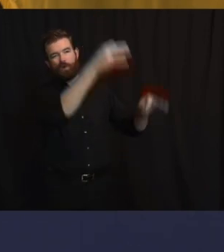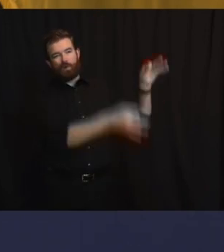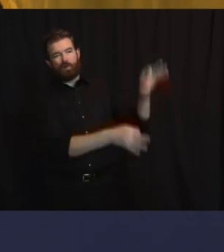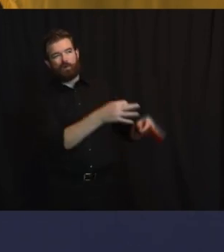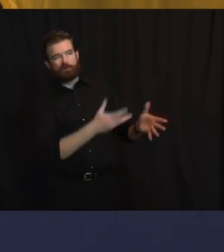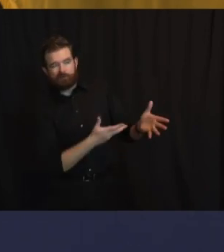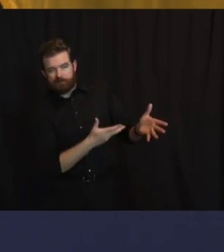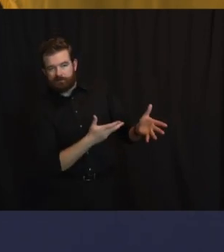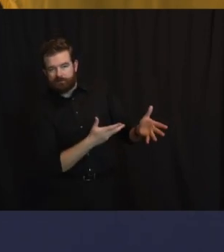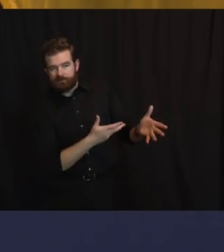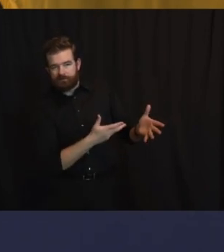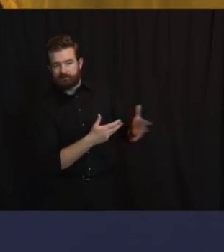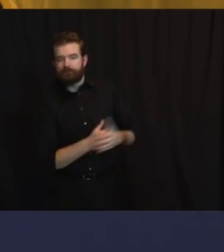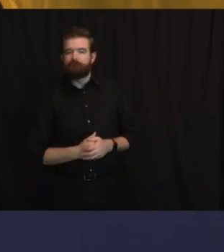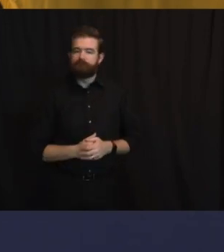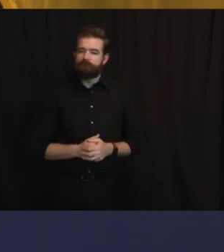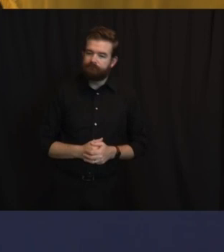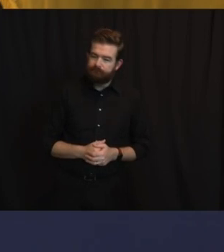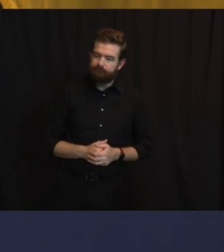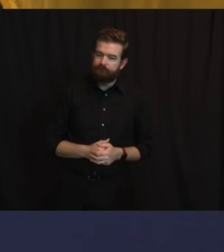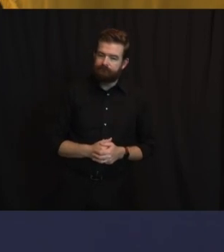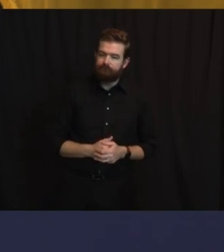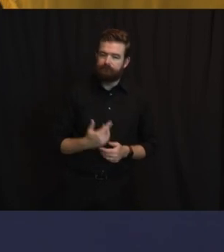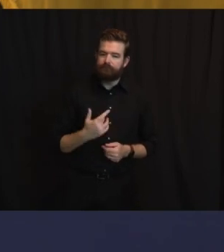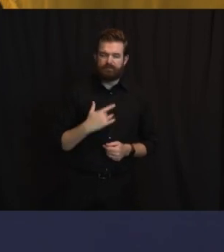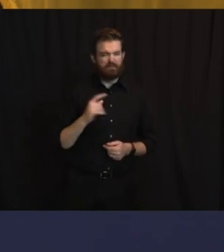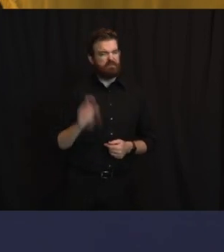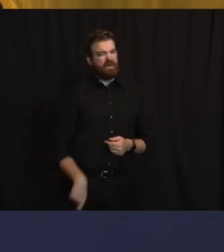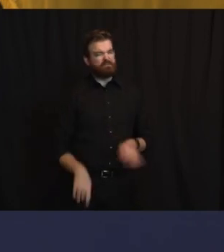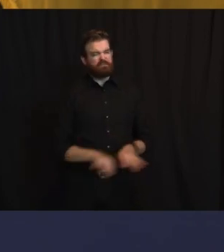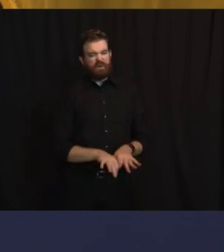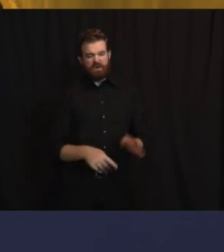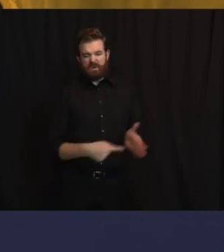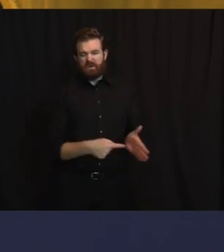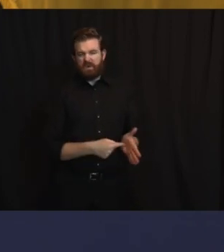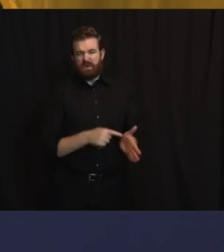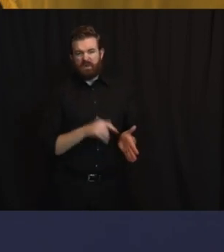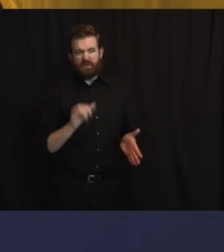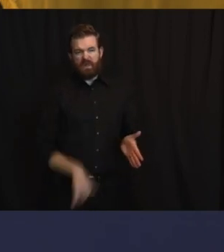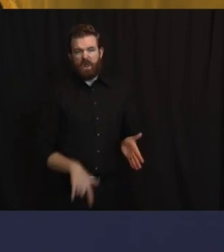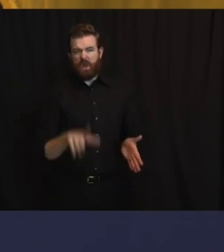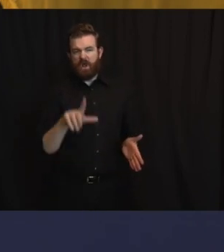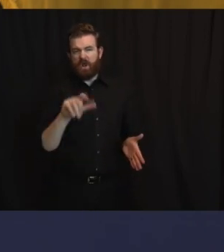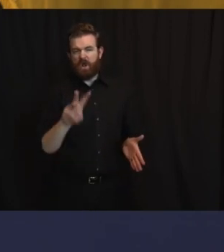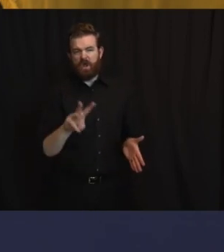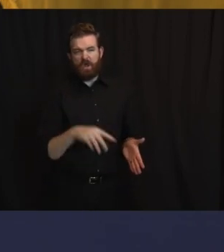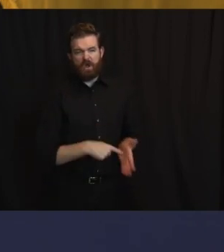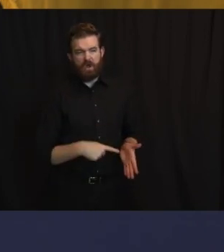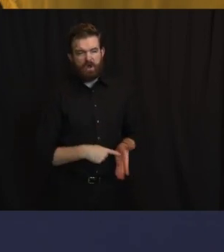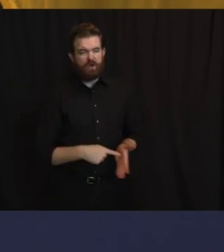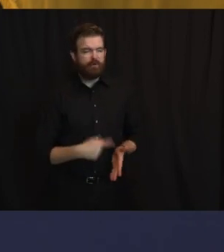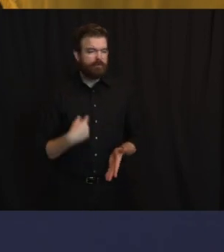imperative. And so we're working it. We're working it with legislators, with